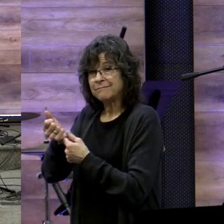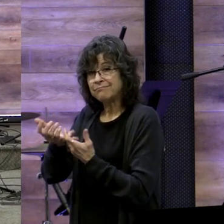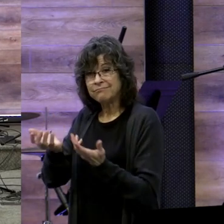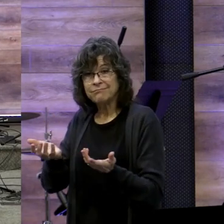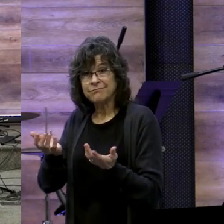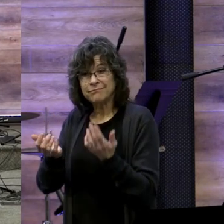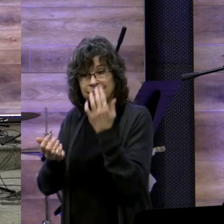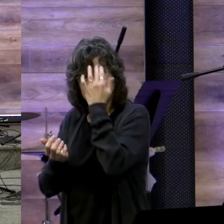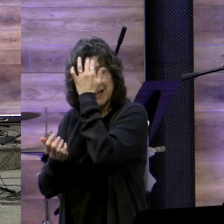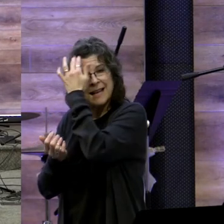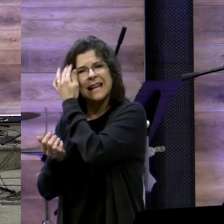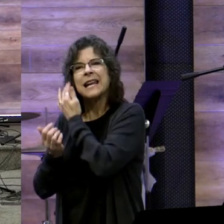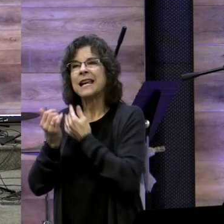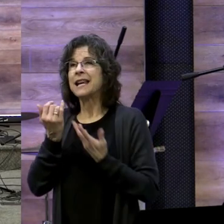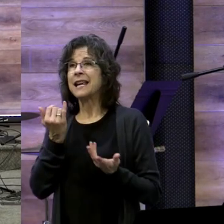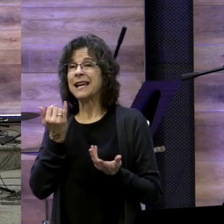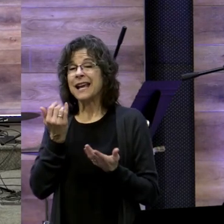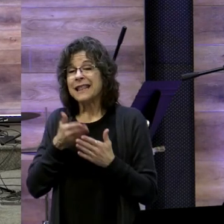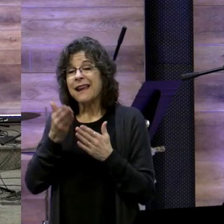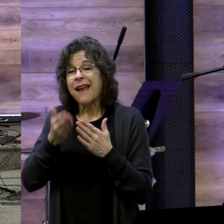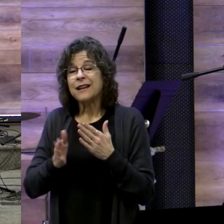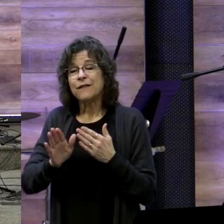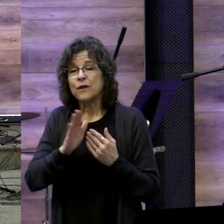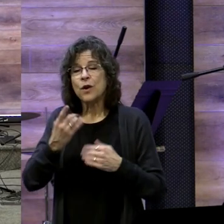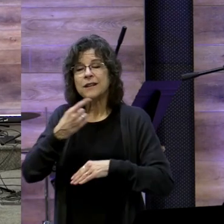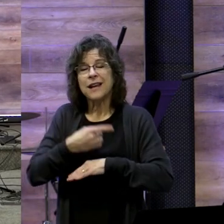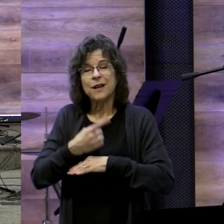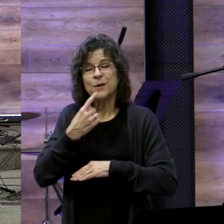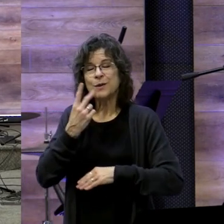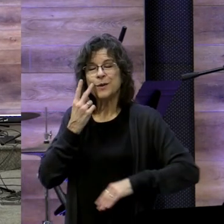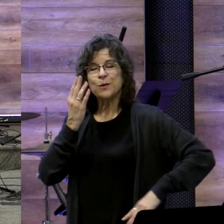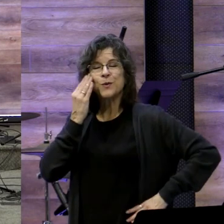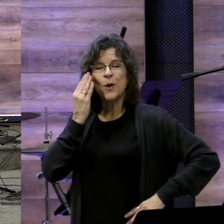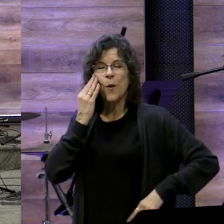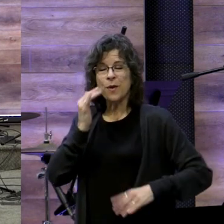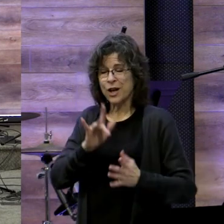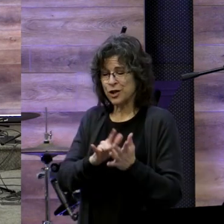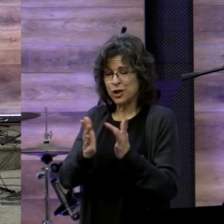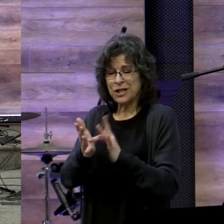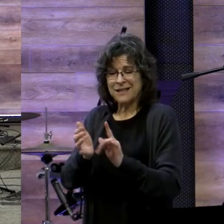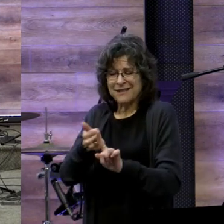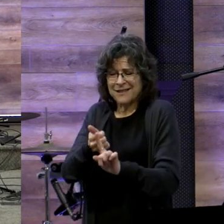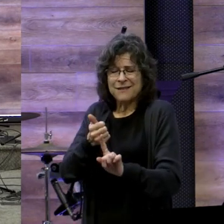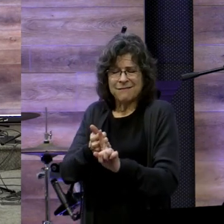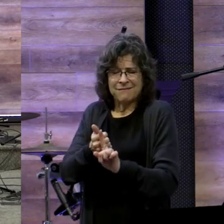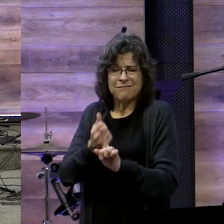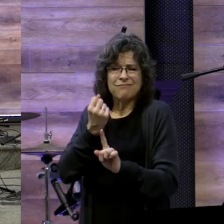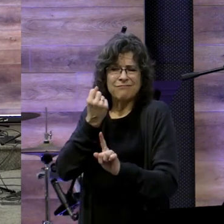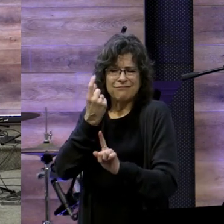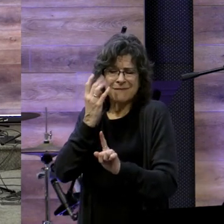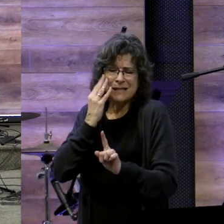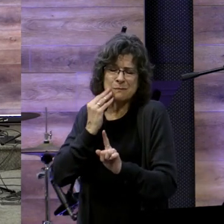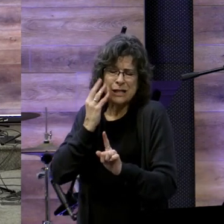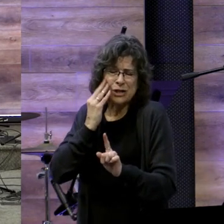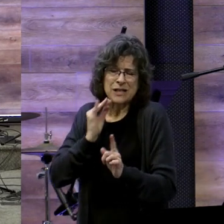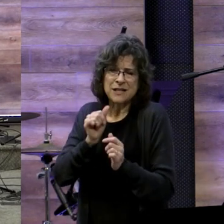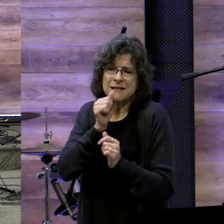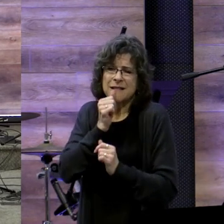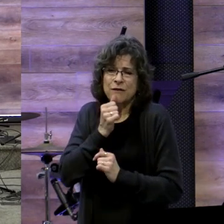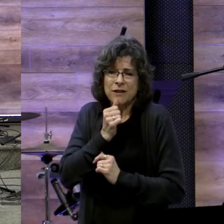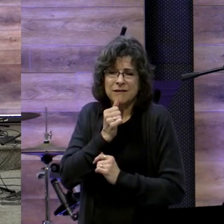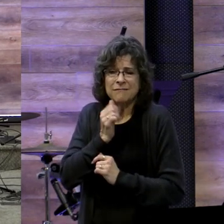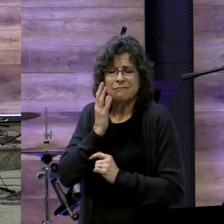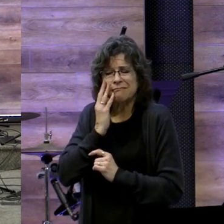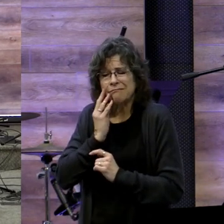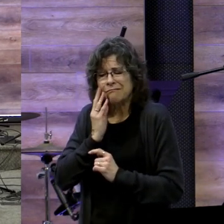And at the end of the day, we see that Jesus is not a stranger to suffering and even death, but rather